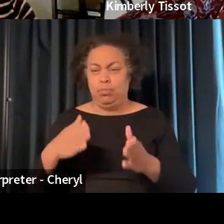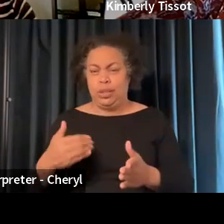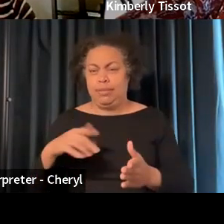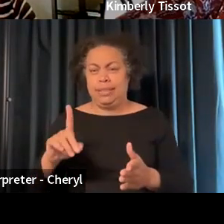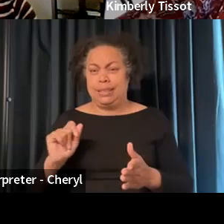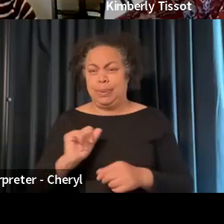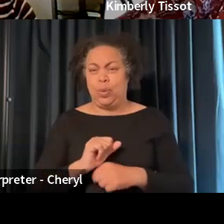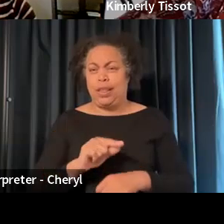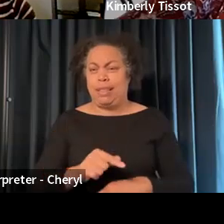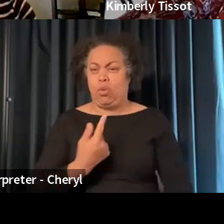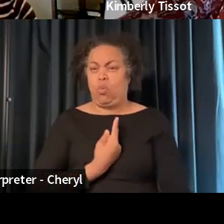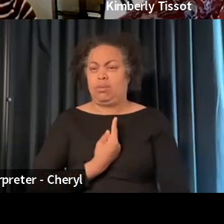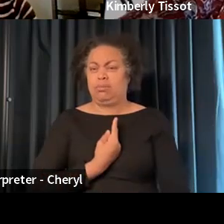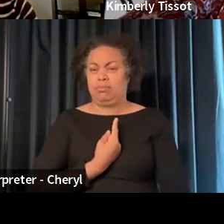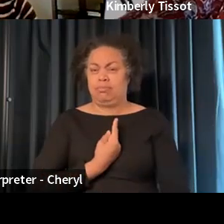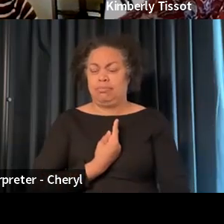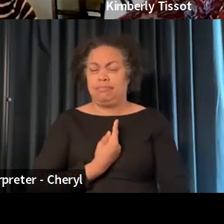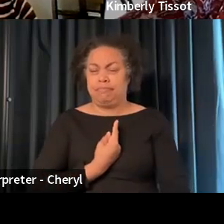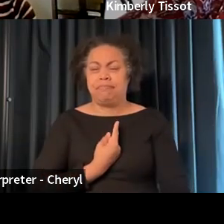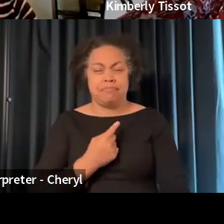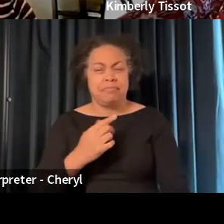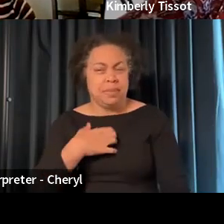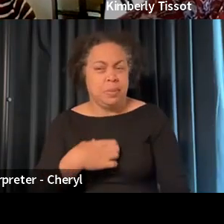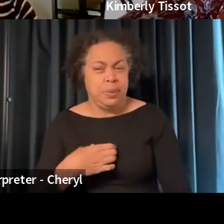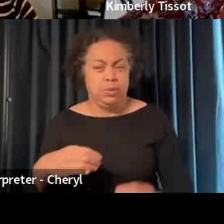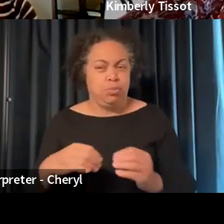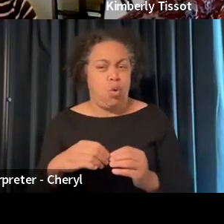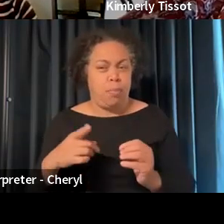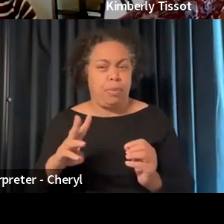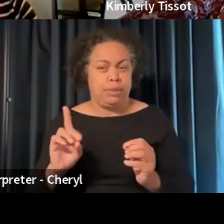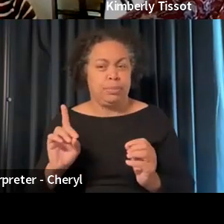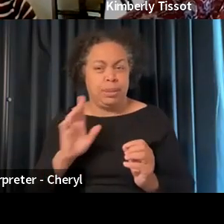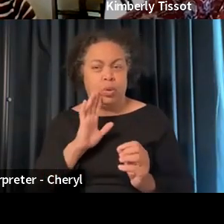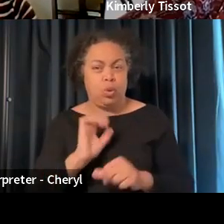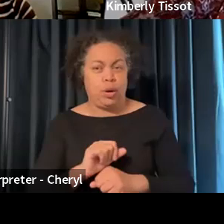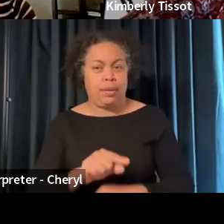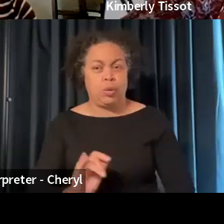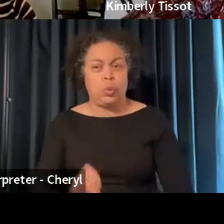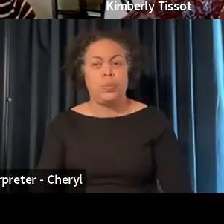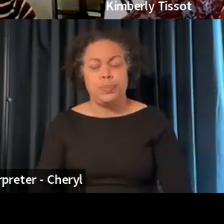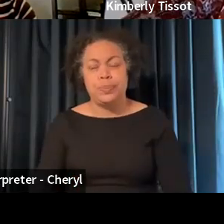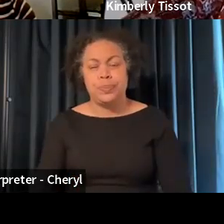I would like to see more people with disabilities working there.